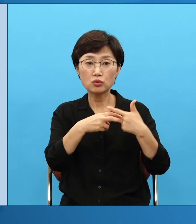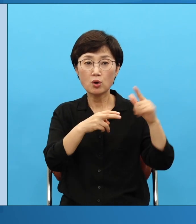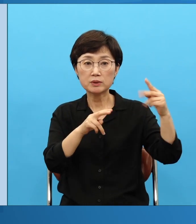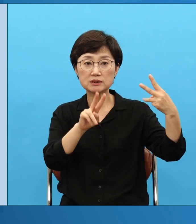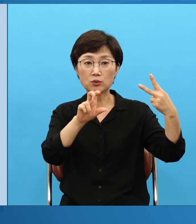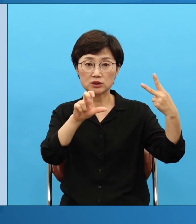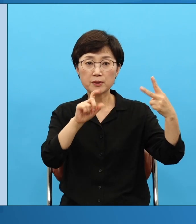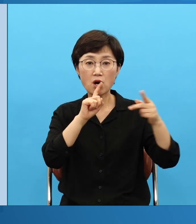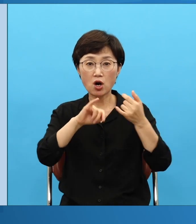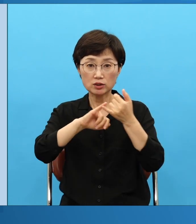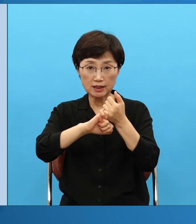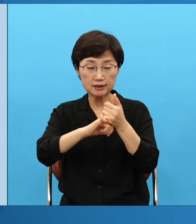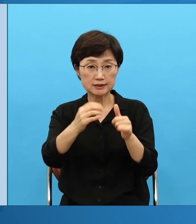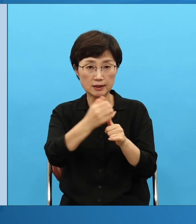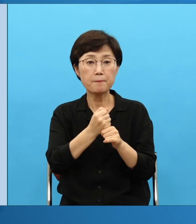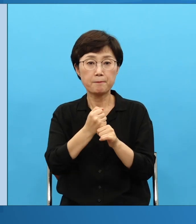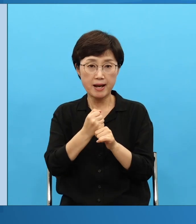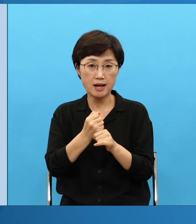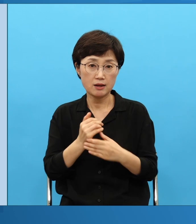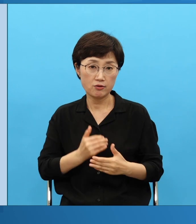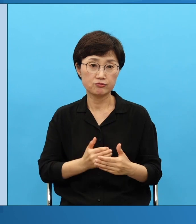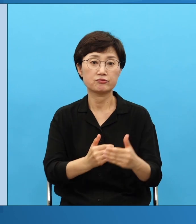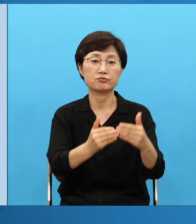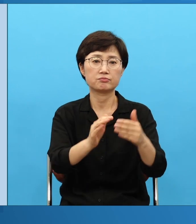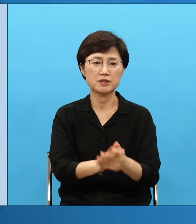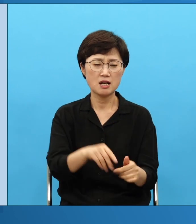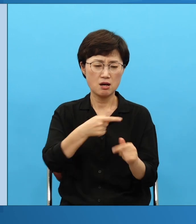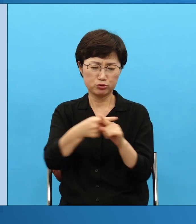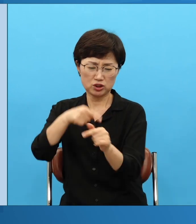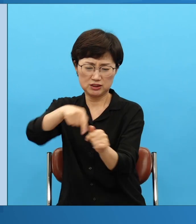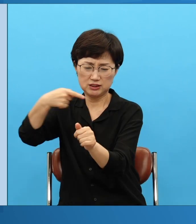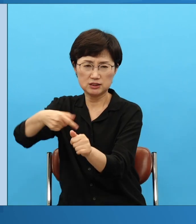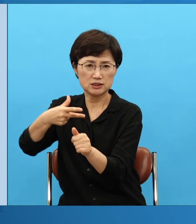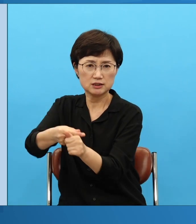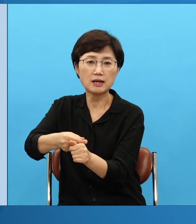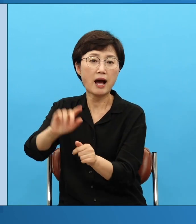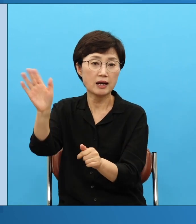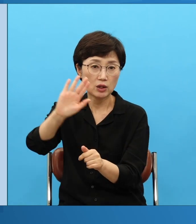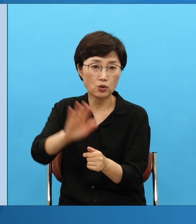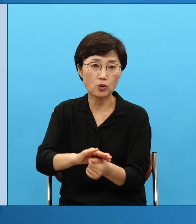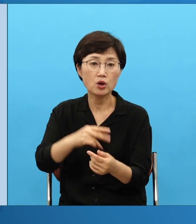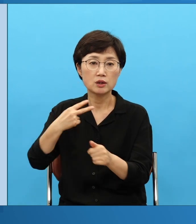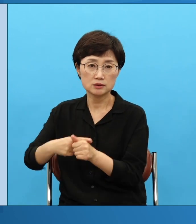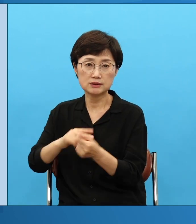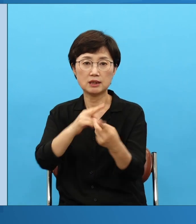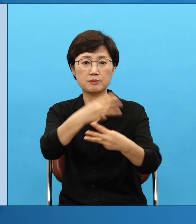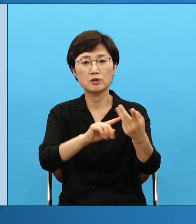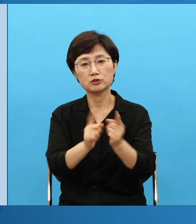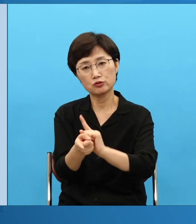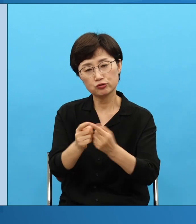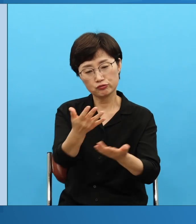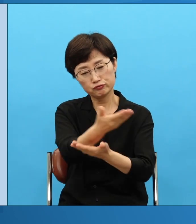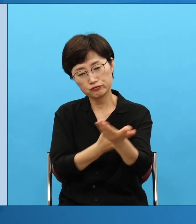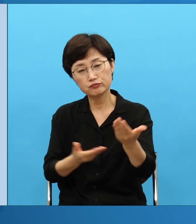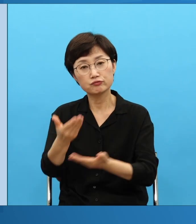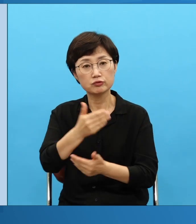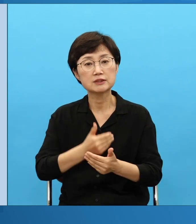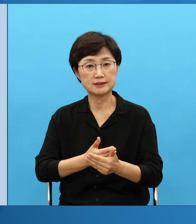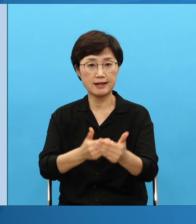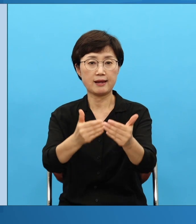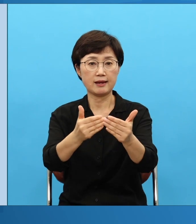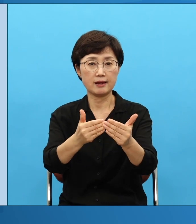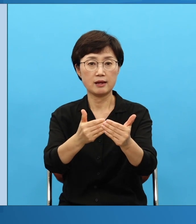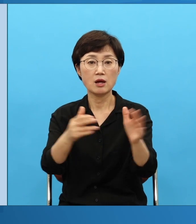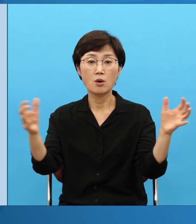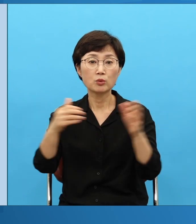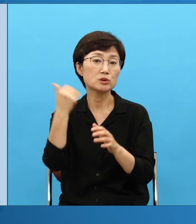and physical growth. The classes will be interactive, not rote-based where remnants just idly sit down and listen. The camp is for